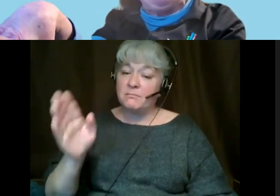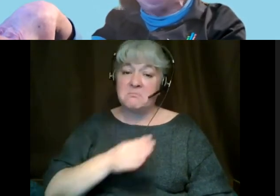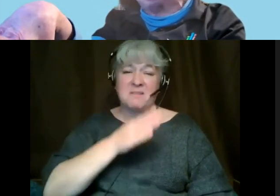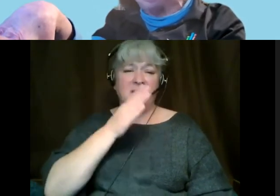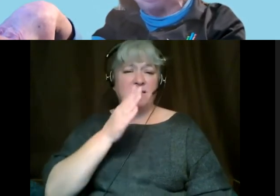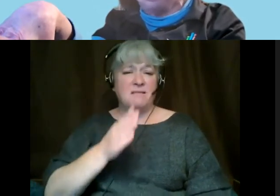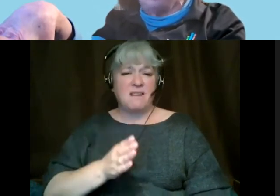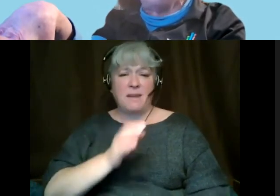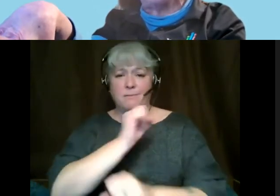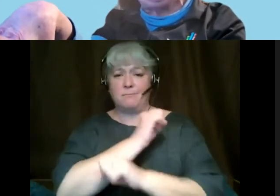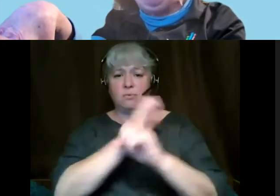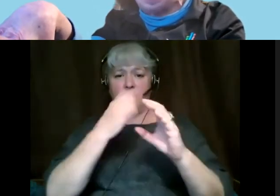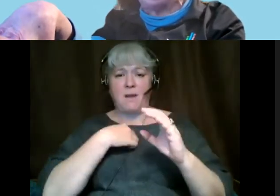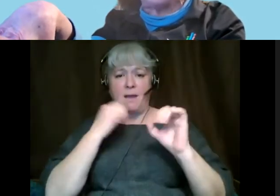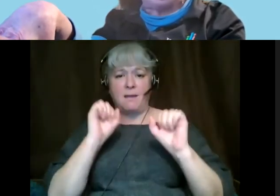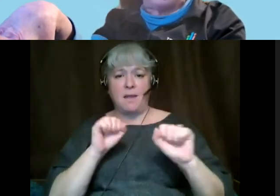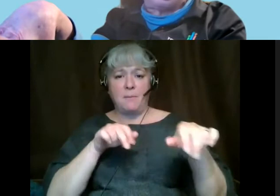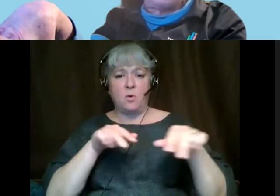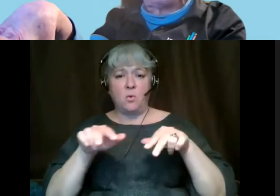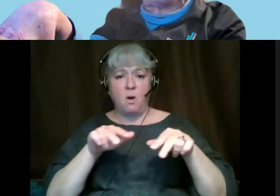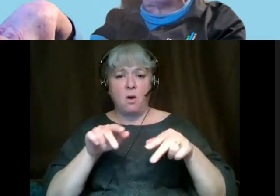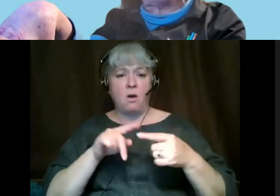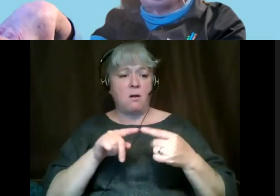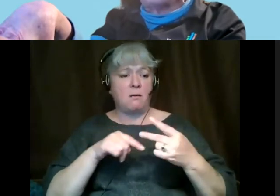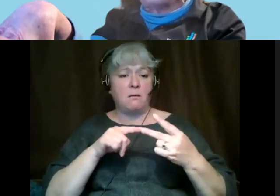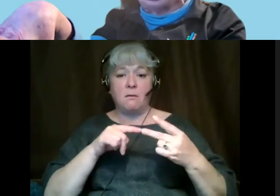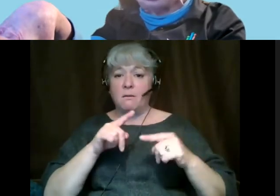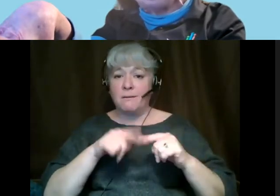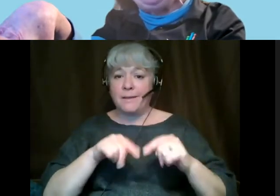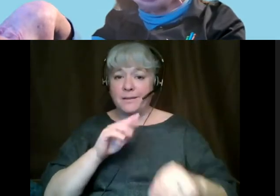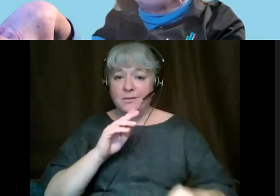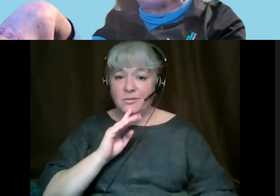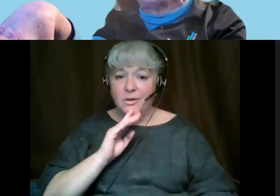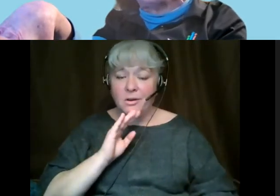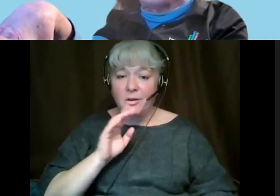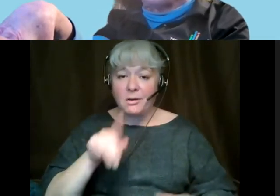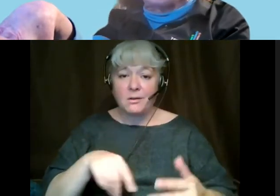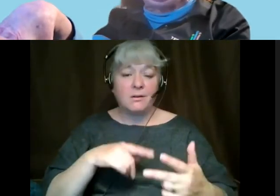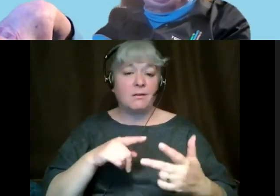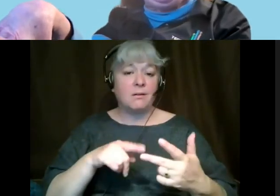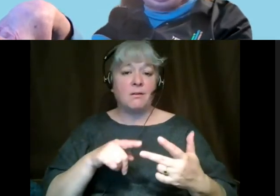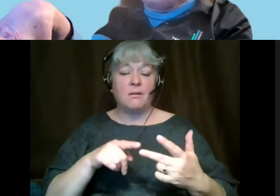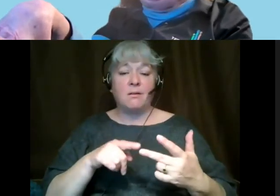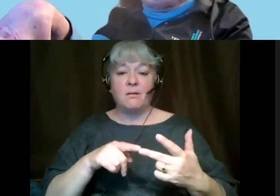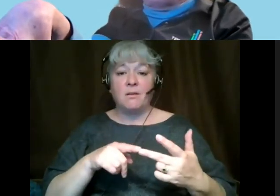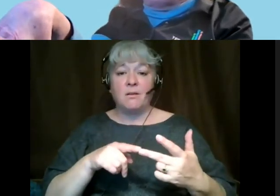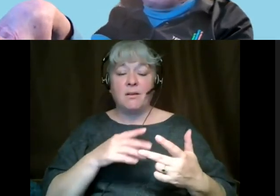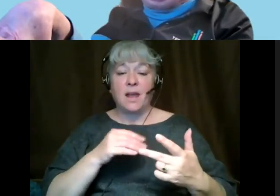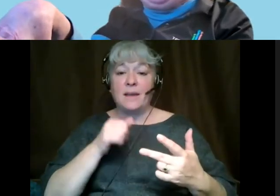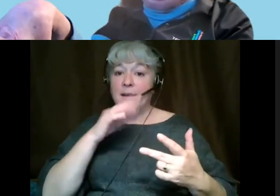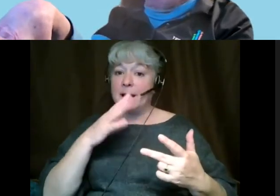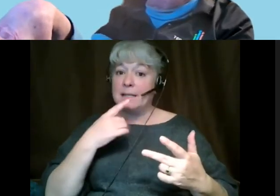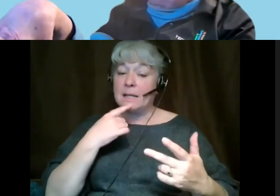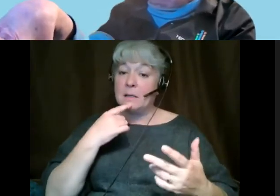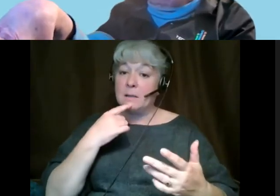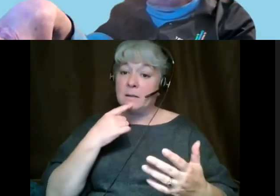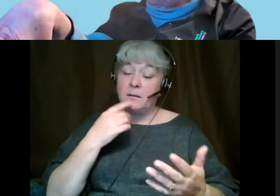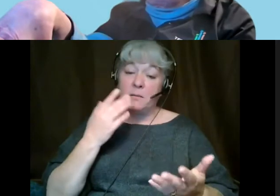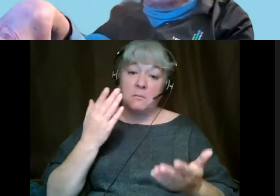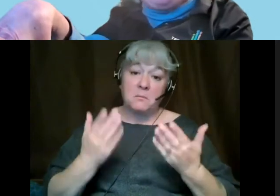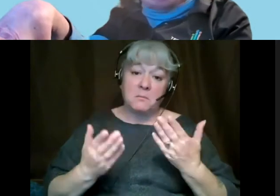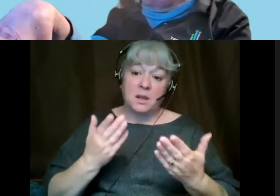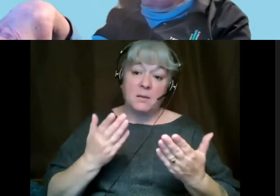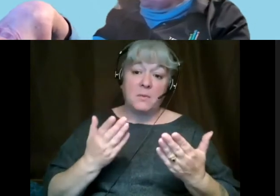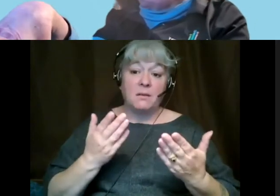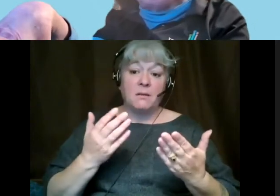could walk or talk, and they said I might even have